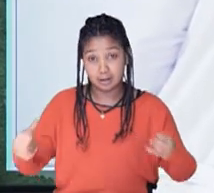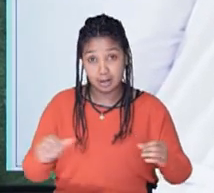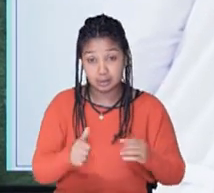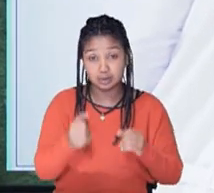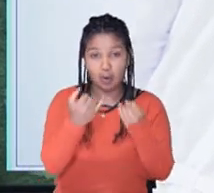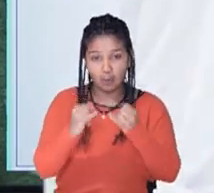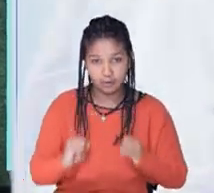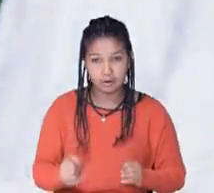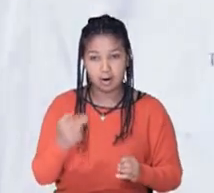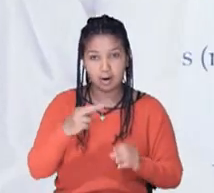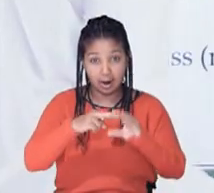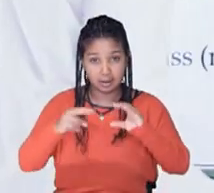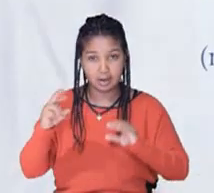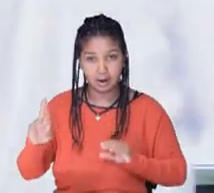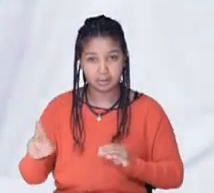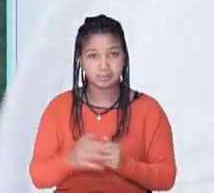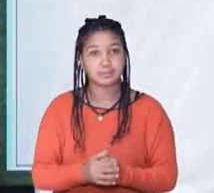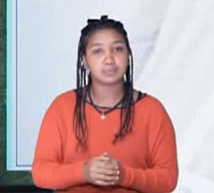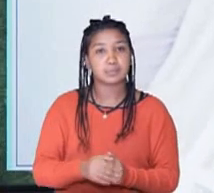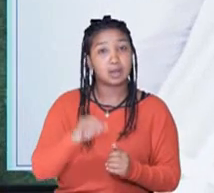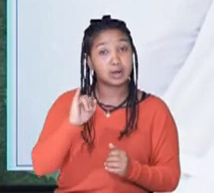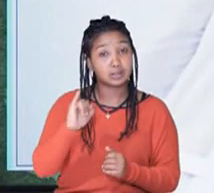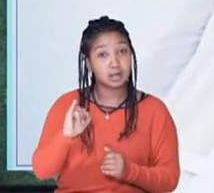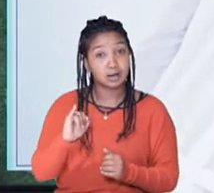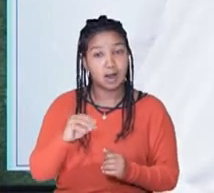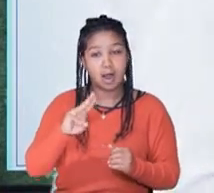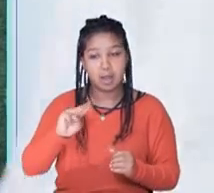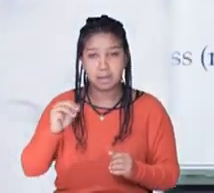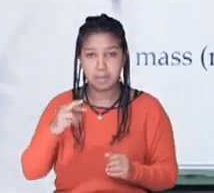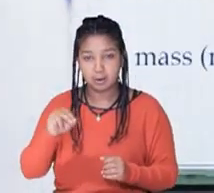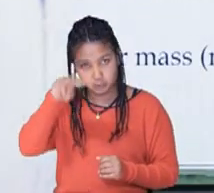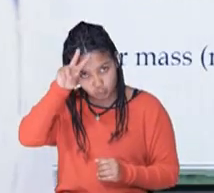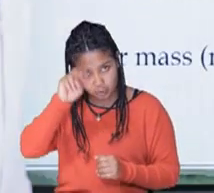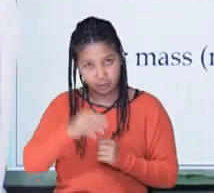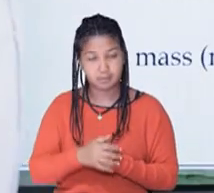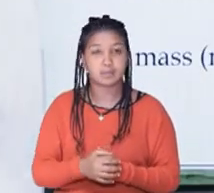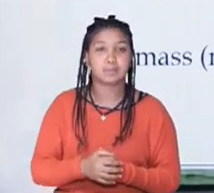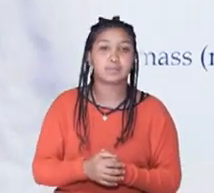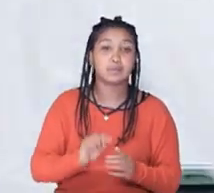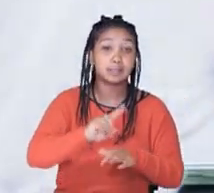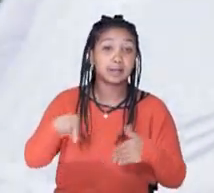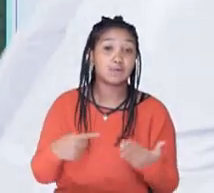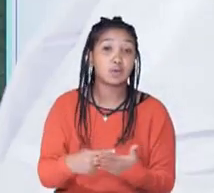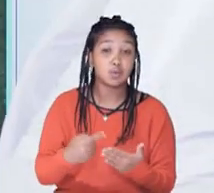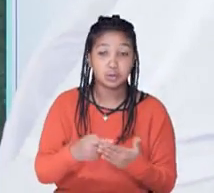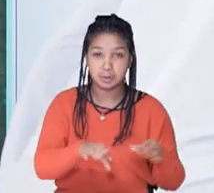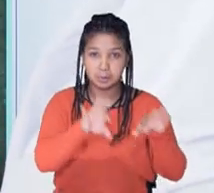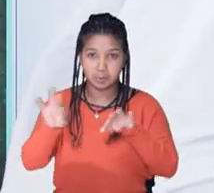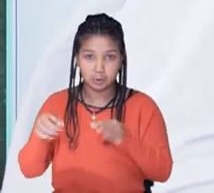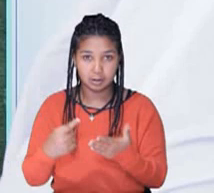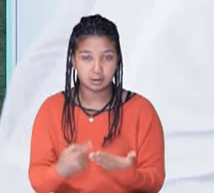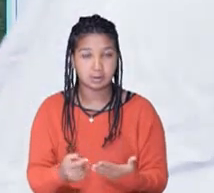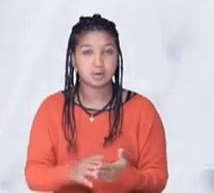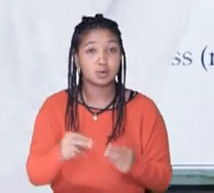acceleration over radius R. And moment of inertia is given as mr squared, mr squared. Therefore, when you substitute